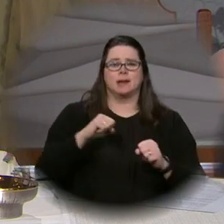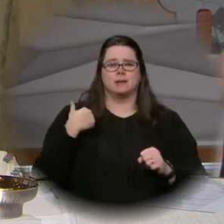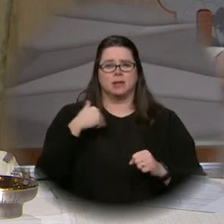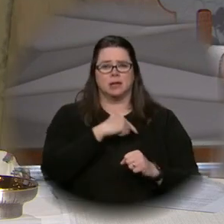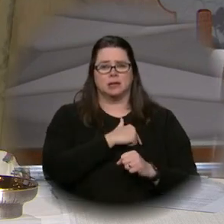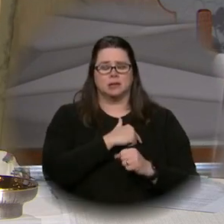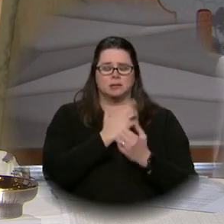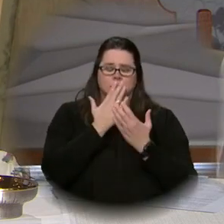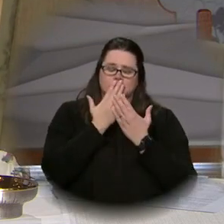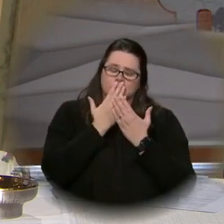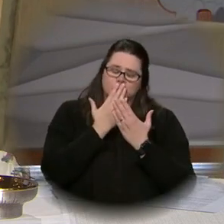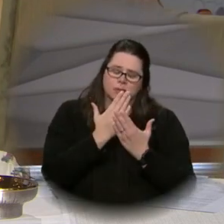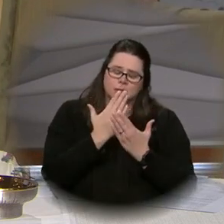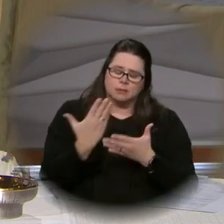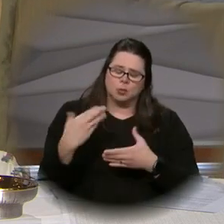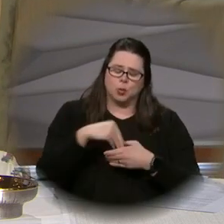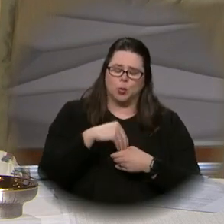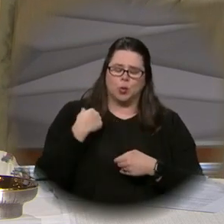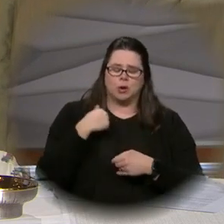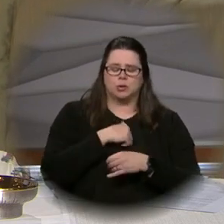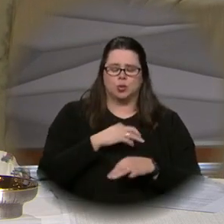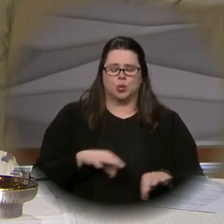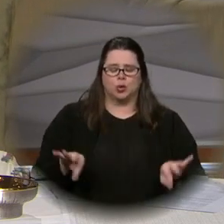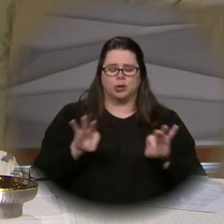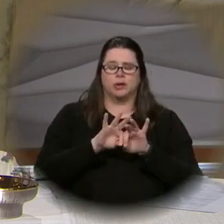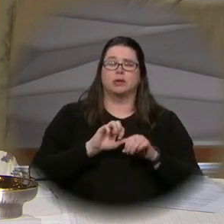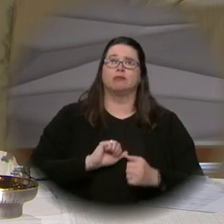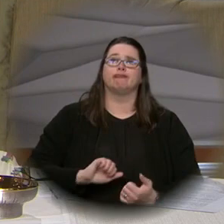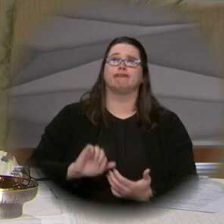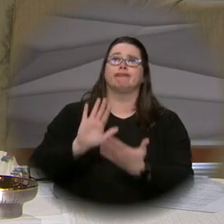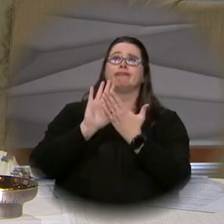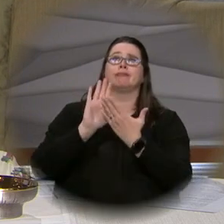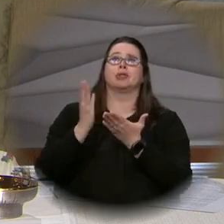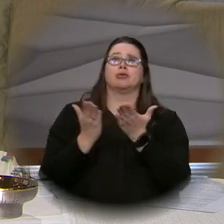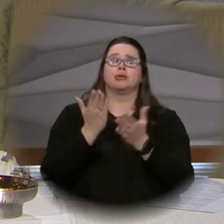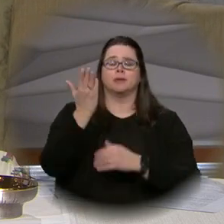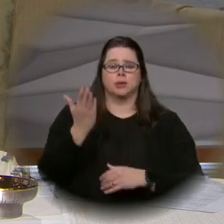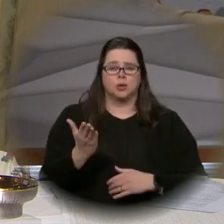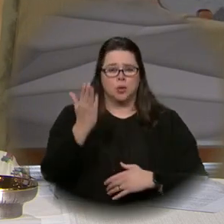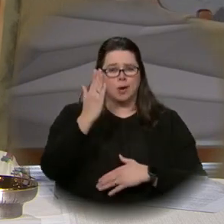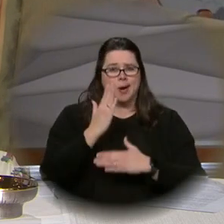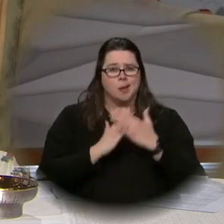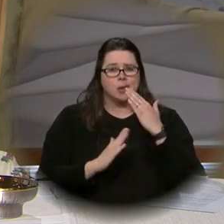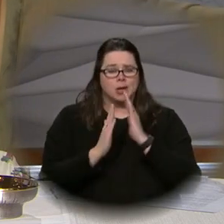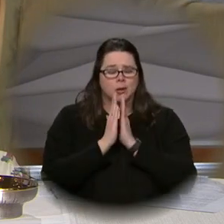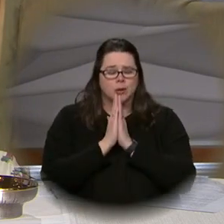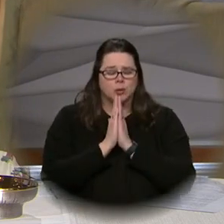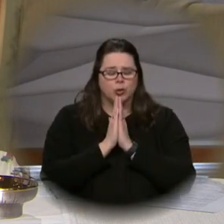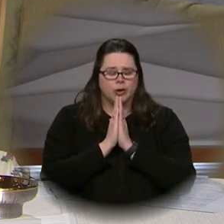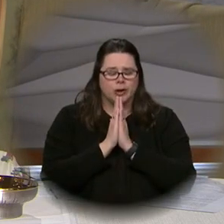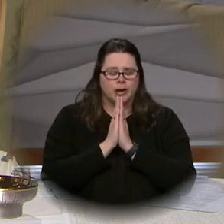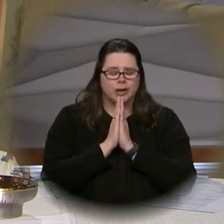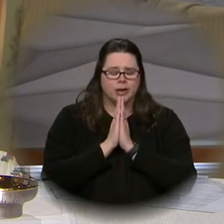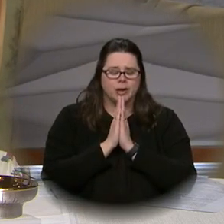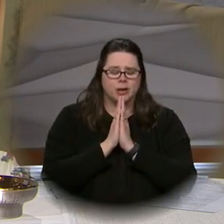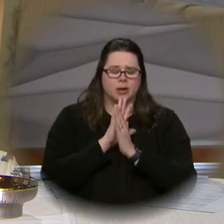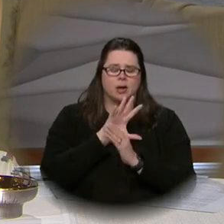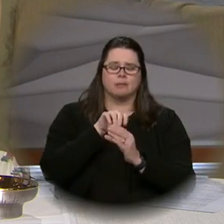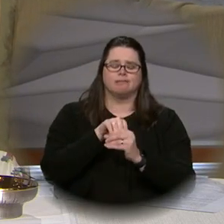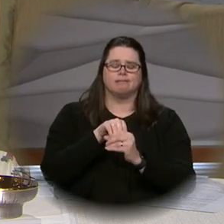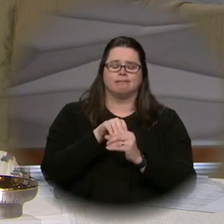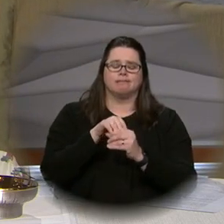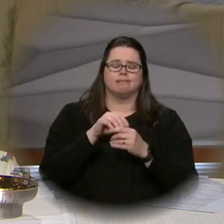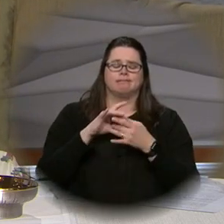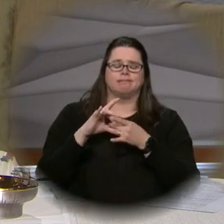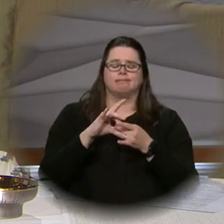salvation, giving thanks that you have held us worthy to be in your presence and minister to you. Humbly we pray that, partaking of the body and blood